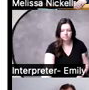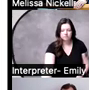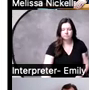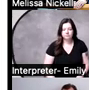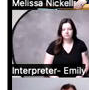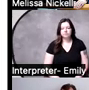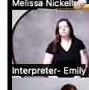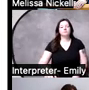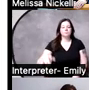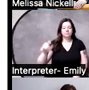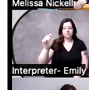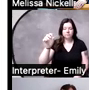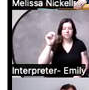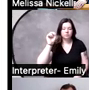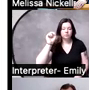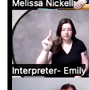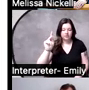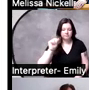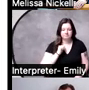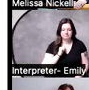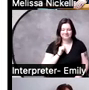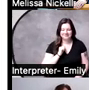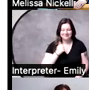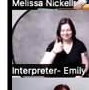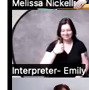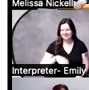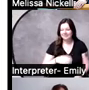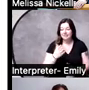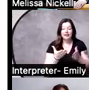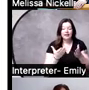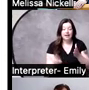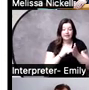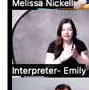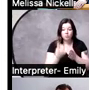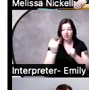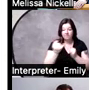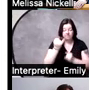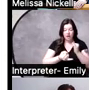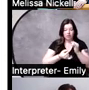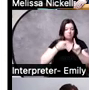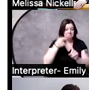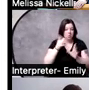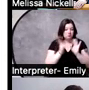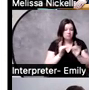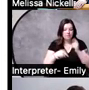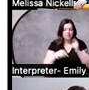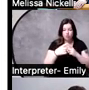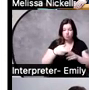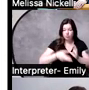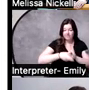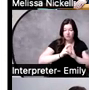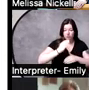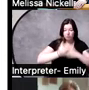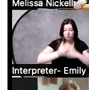Okay. So again, just one final point about the review process. What can you do to make sure that, to improve your